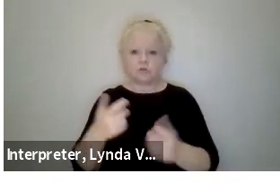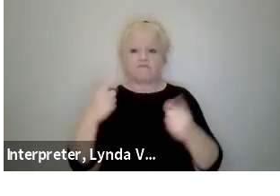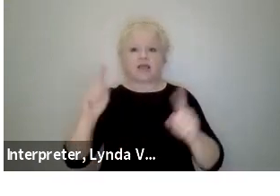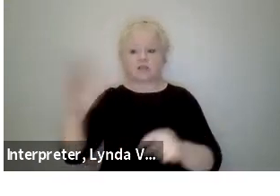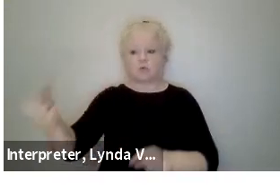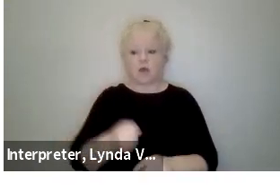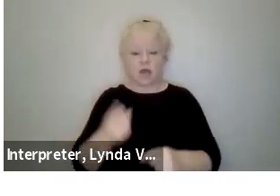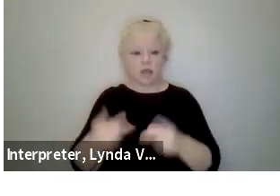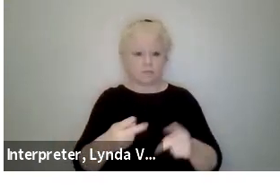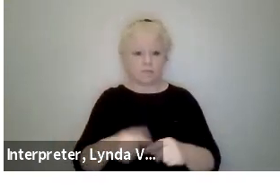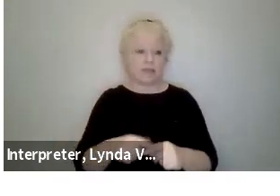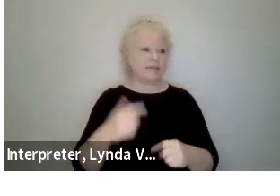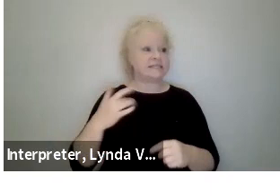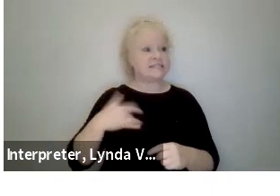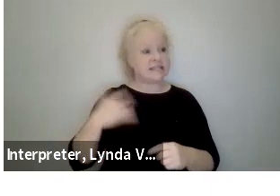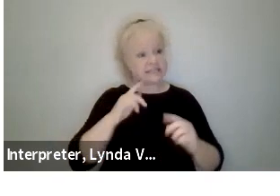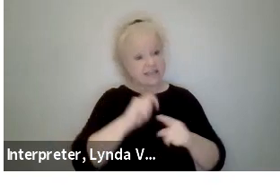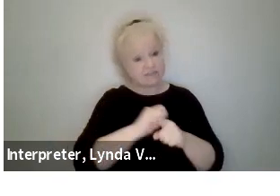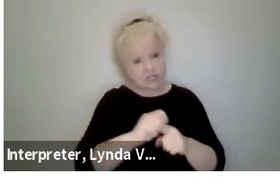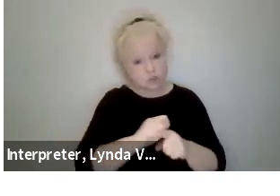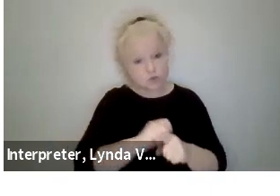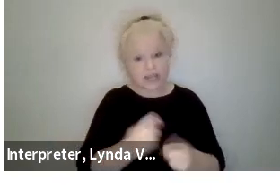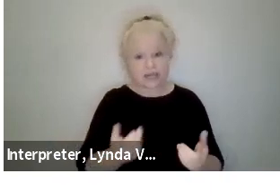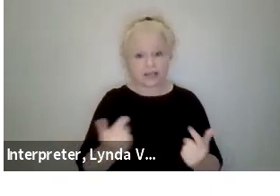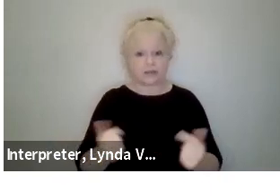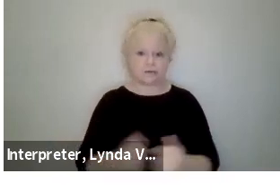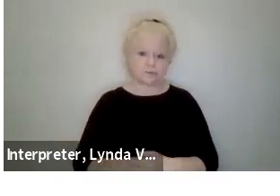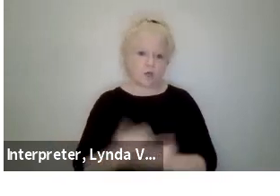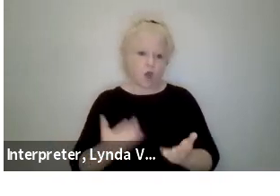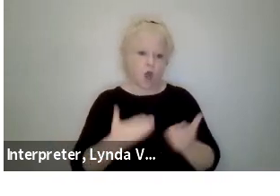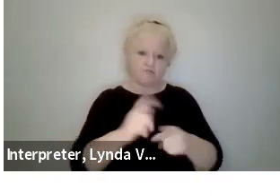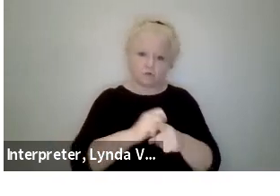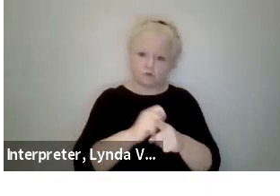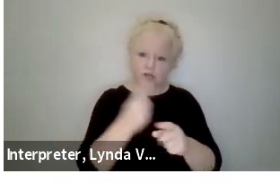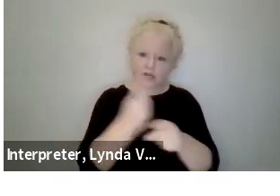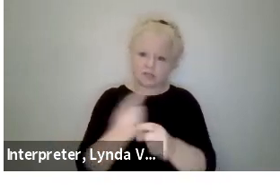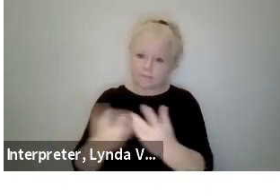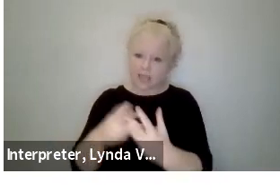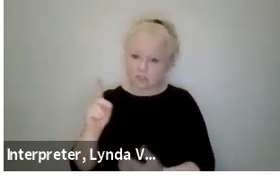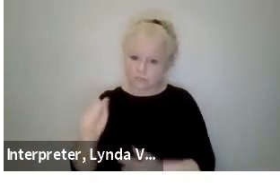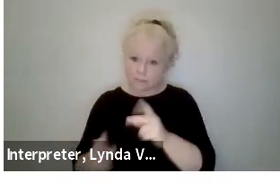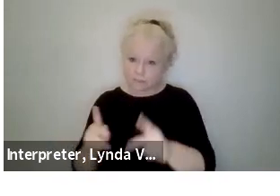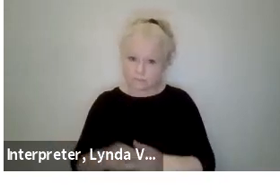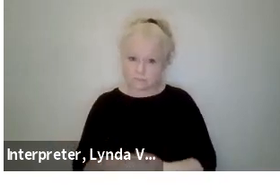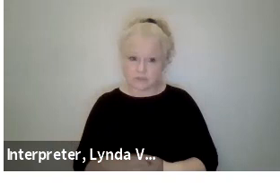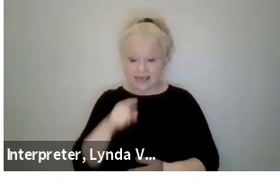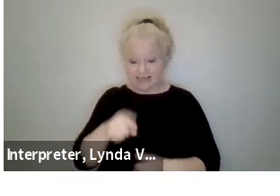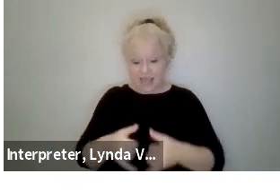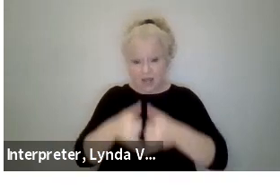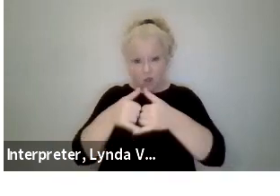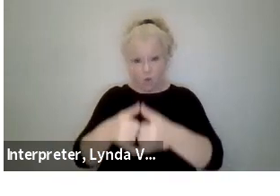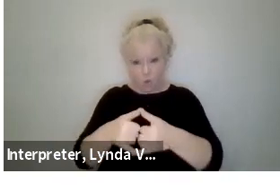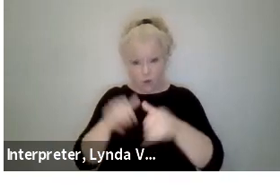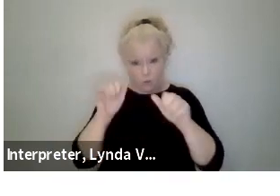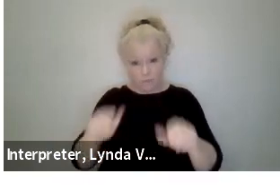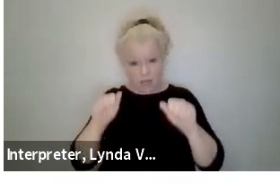disability sensitivity training being one of those. So great responses, and that award was only possible for